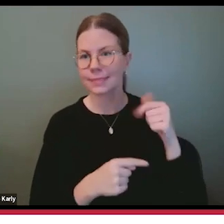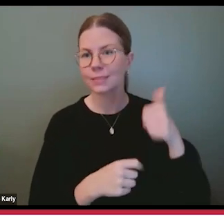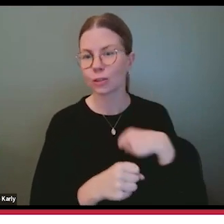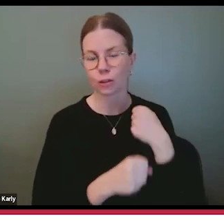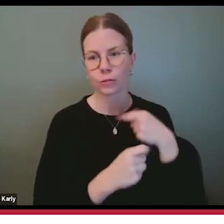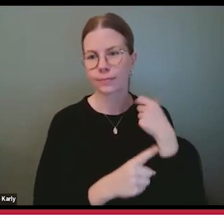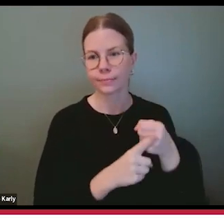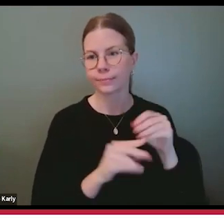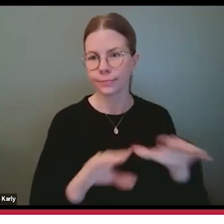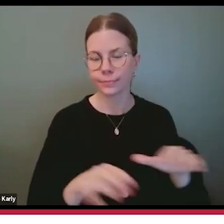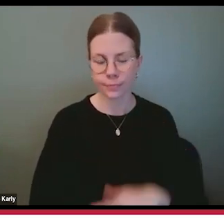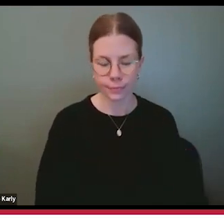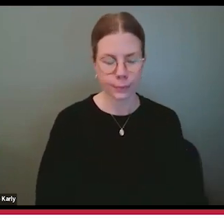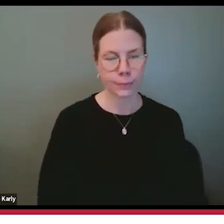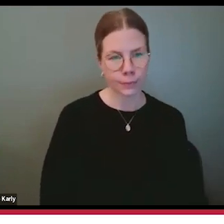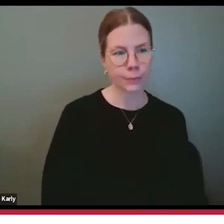So this